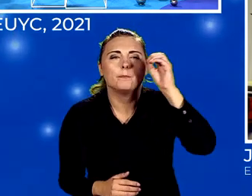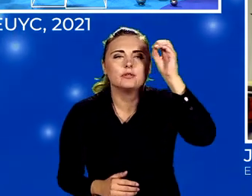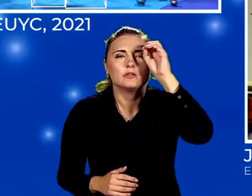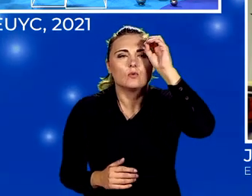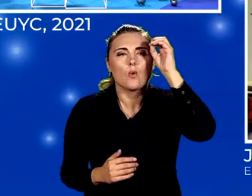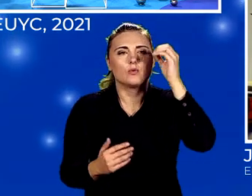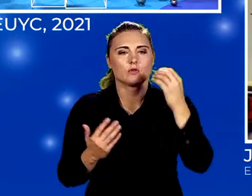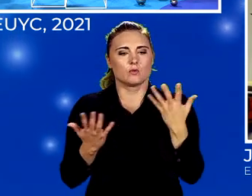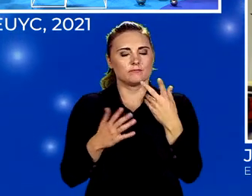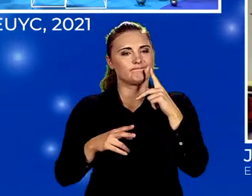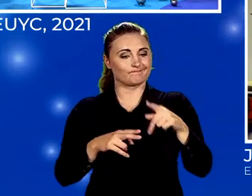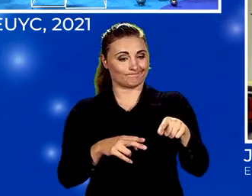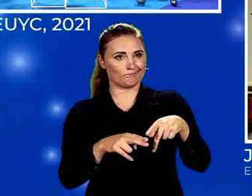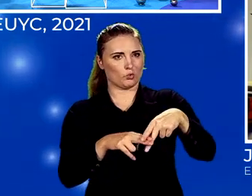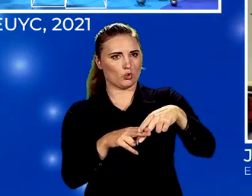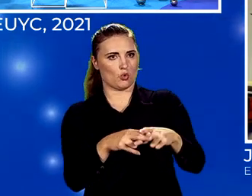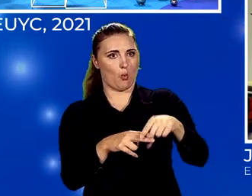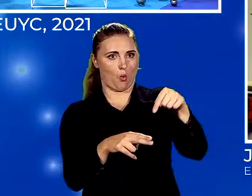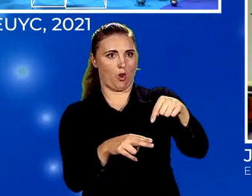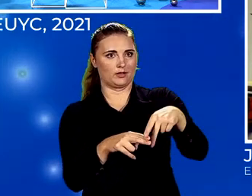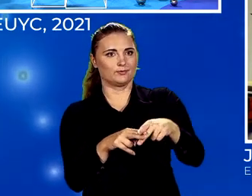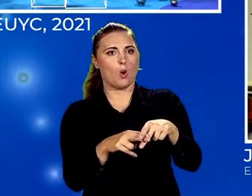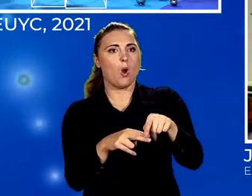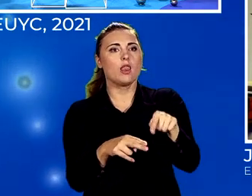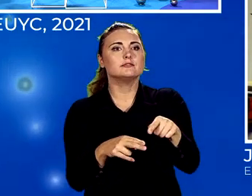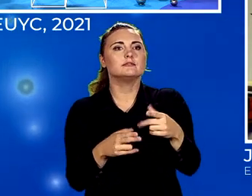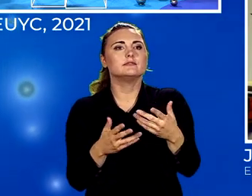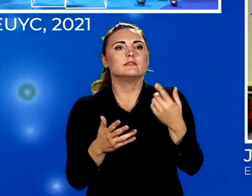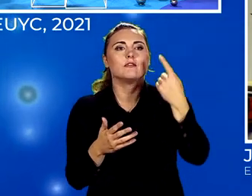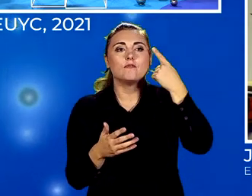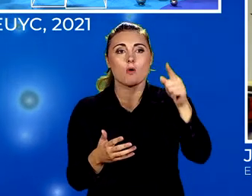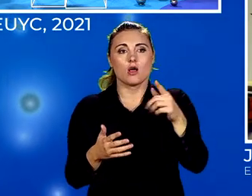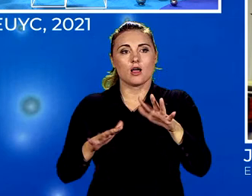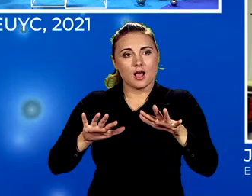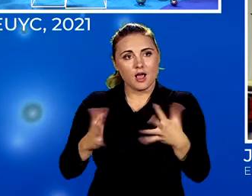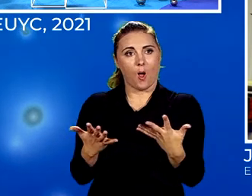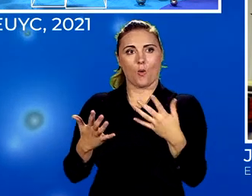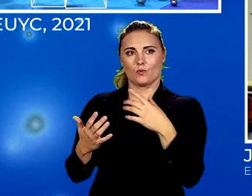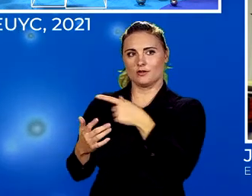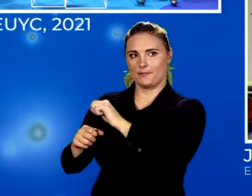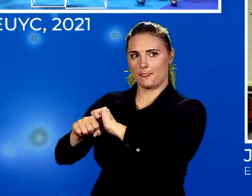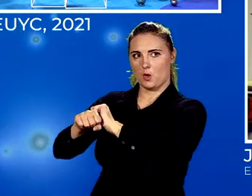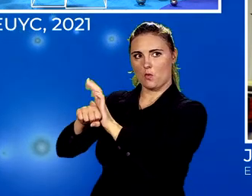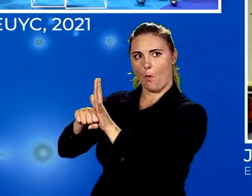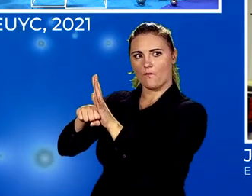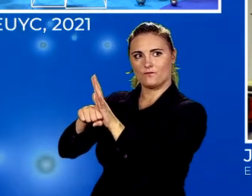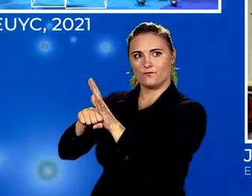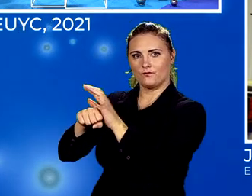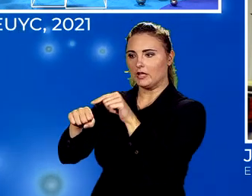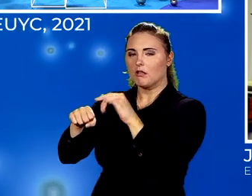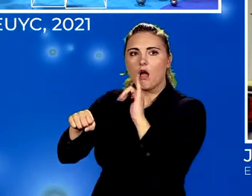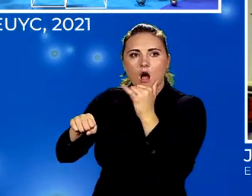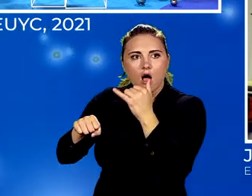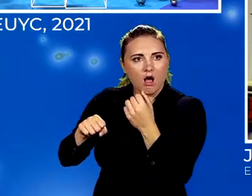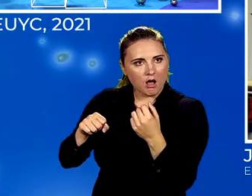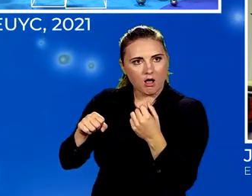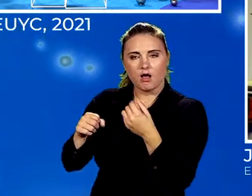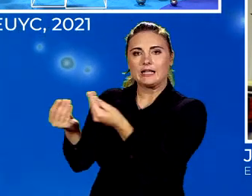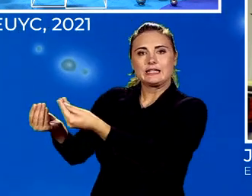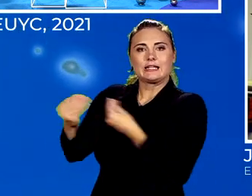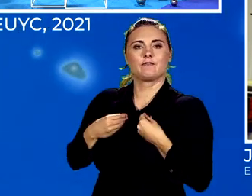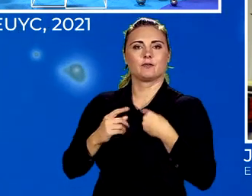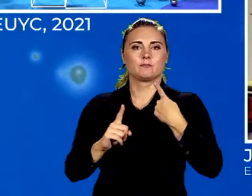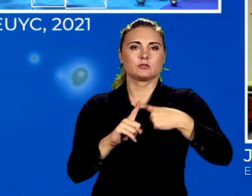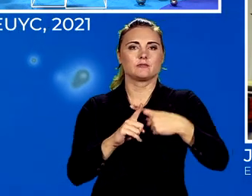tools that maybe COVID showed us throughout the pandemic, and how could we actually